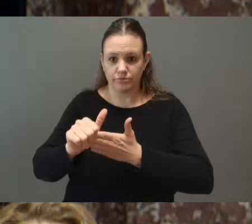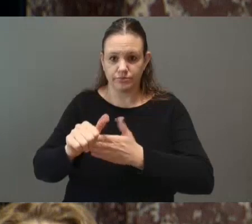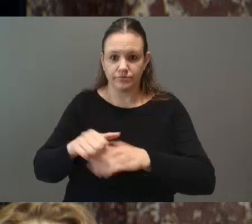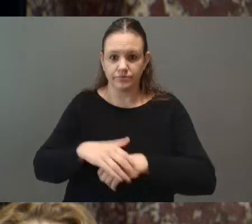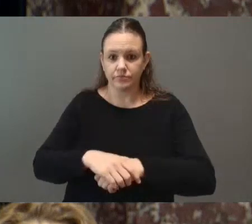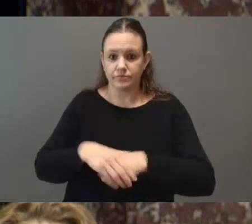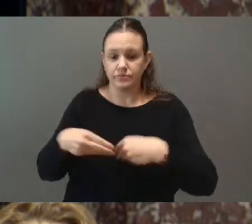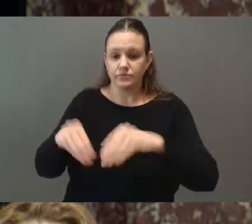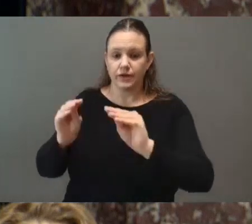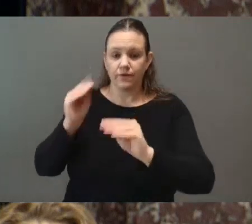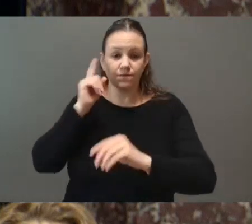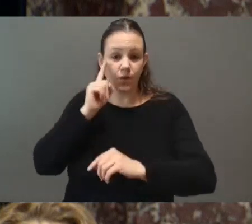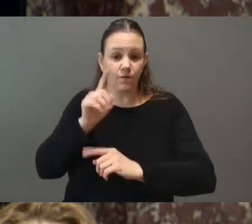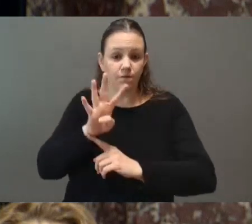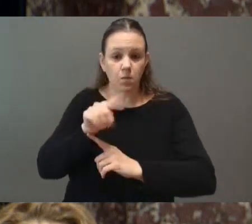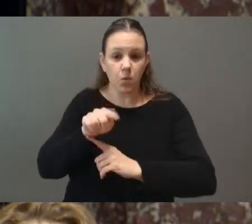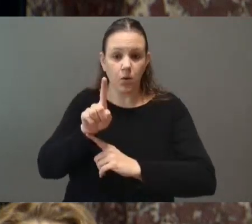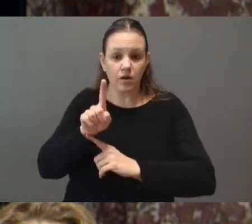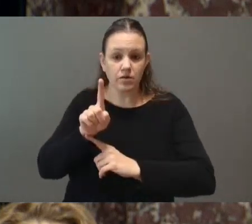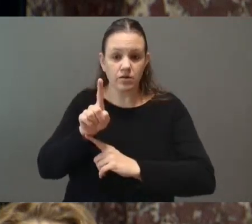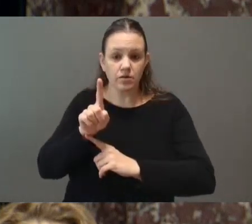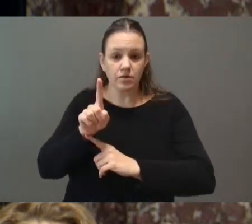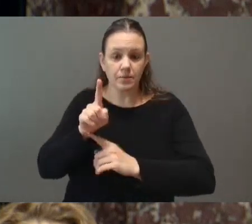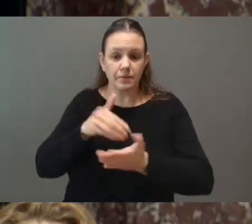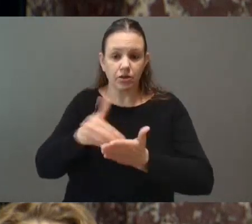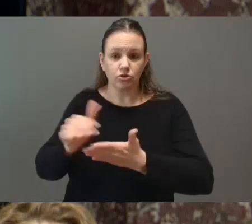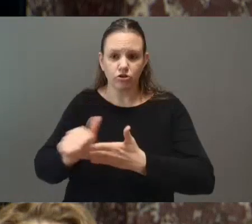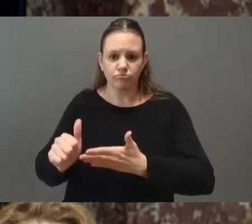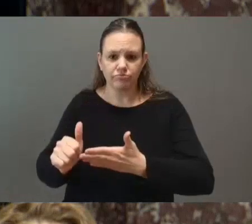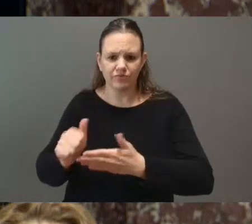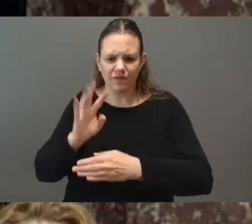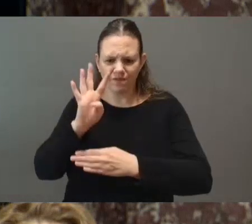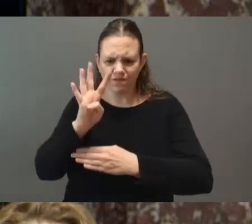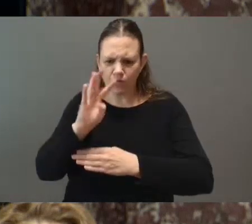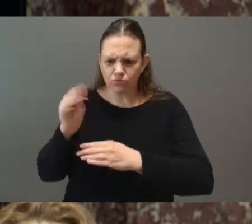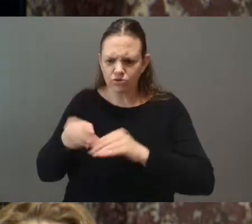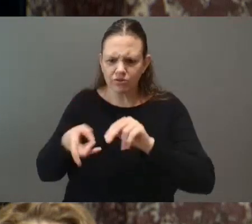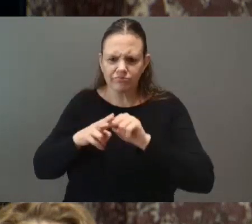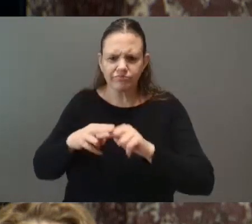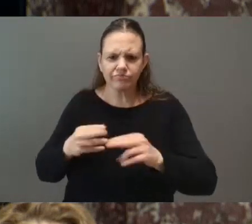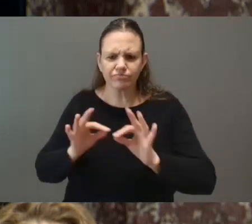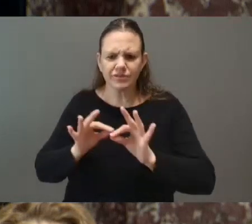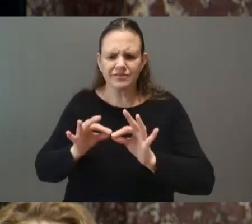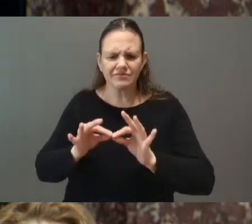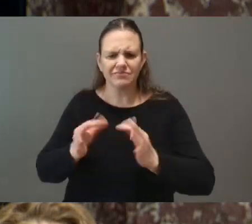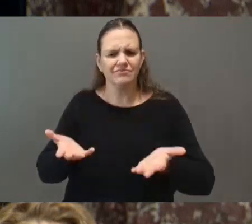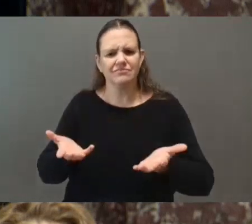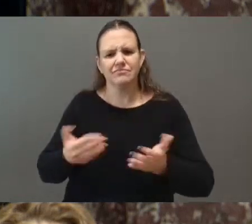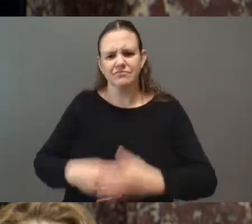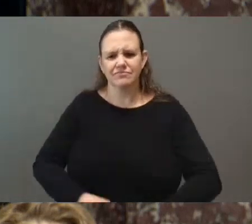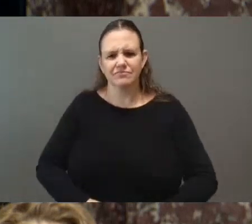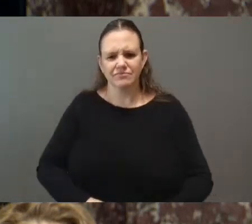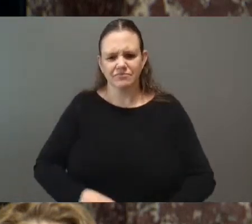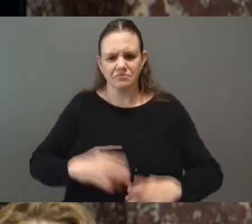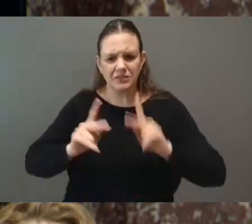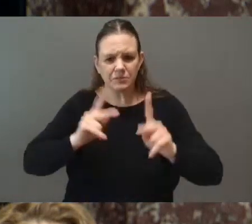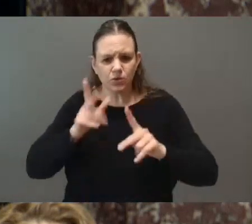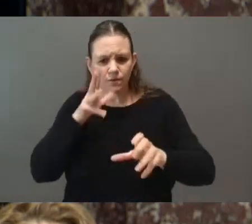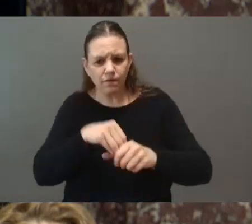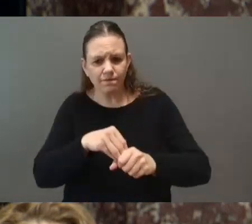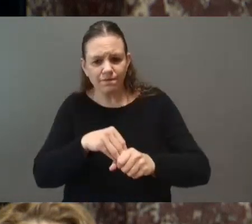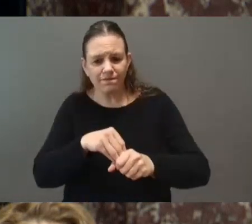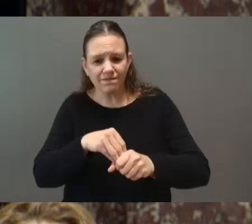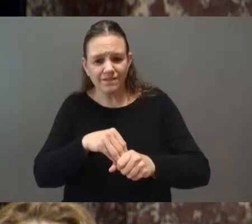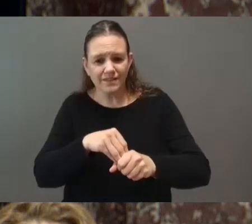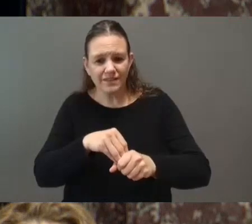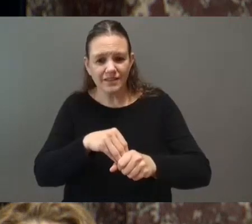Nice 400% increase on the project. The individuals involved in this project, Mr. Cotro and